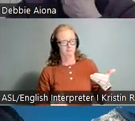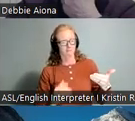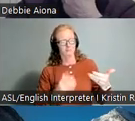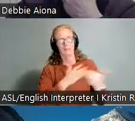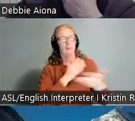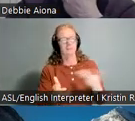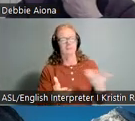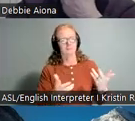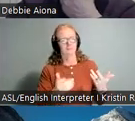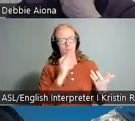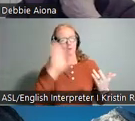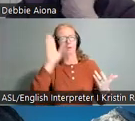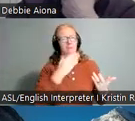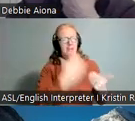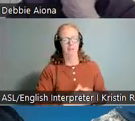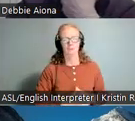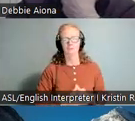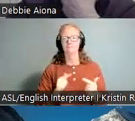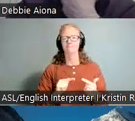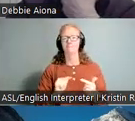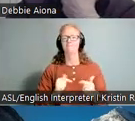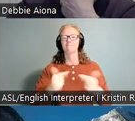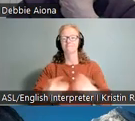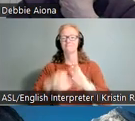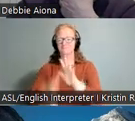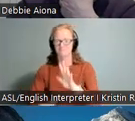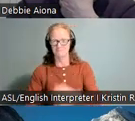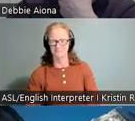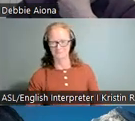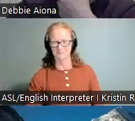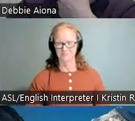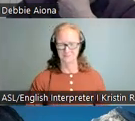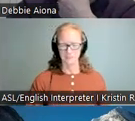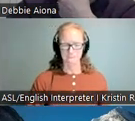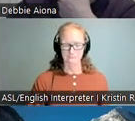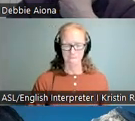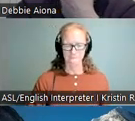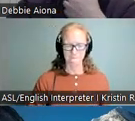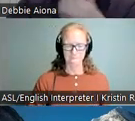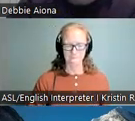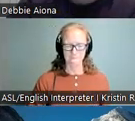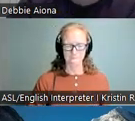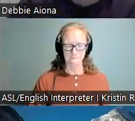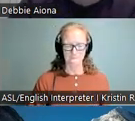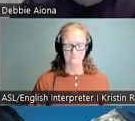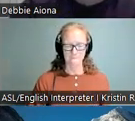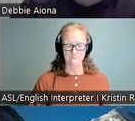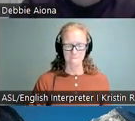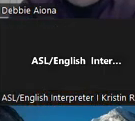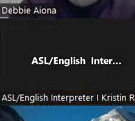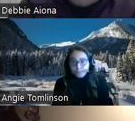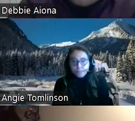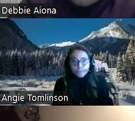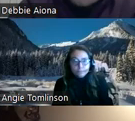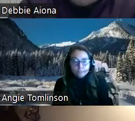Anyway, you have your hand up, so thank you. Thank you, Commissioner Angie. Commissioner Debbie. So right now,